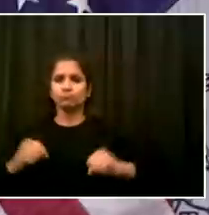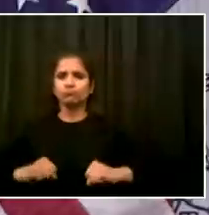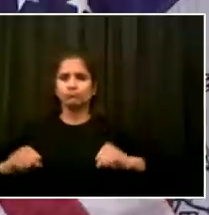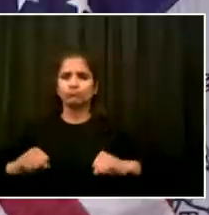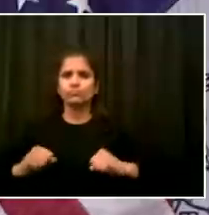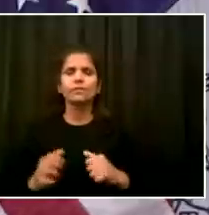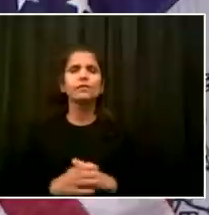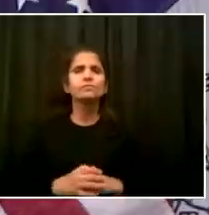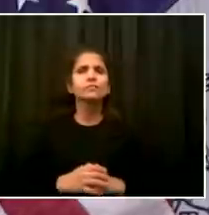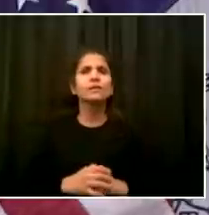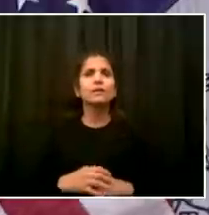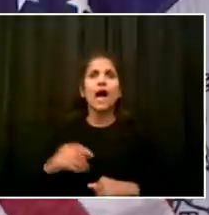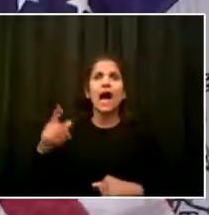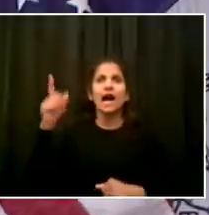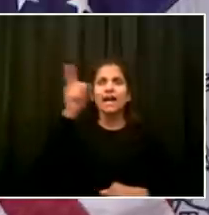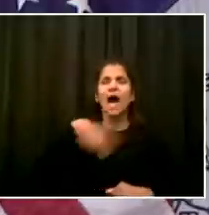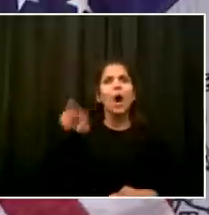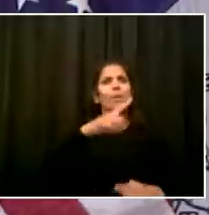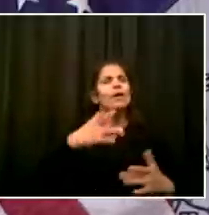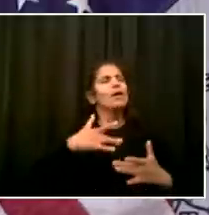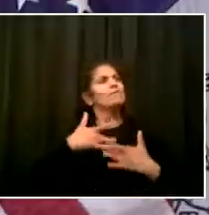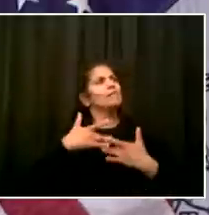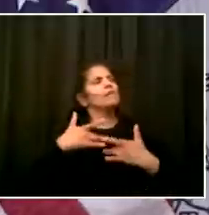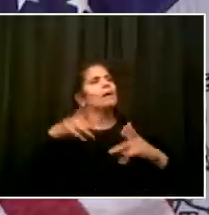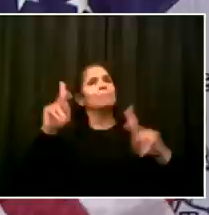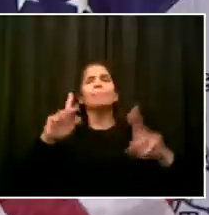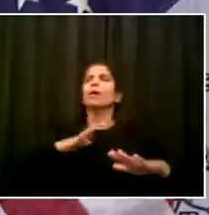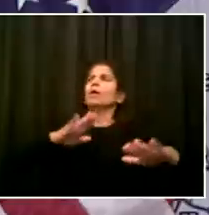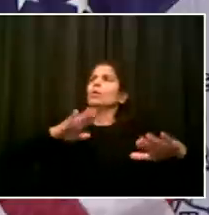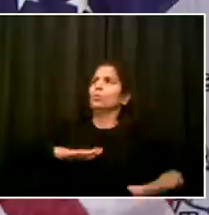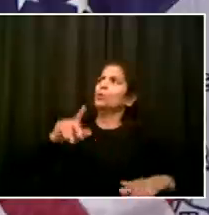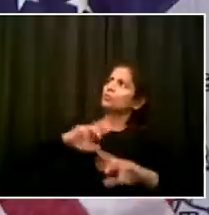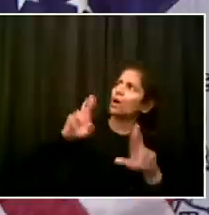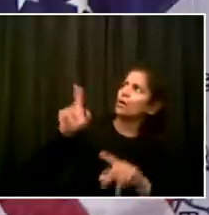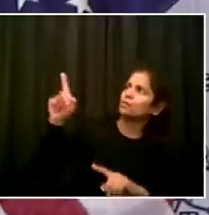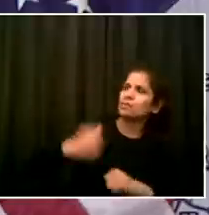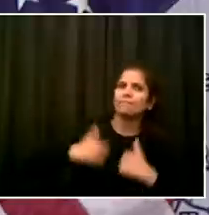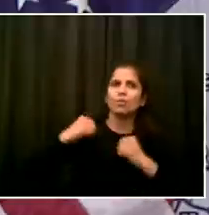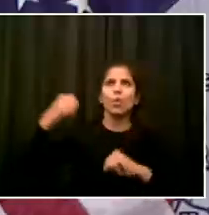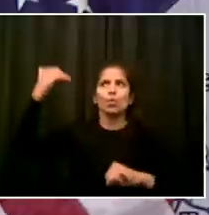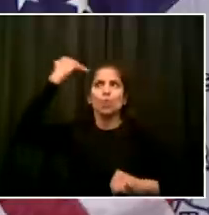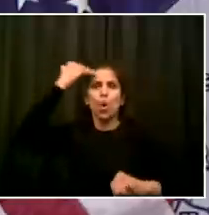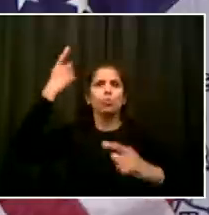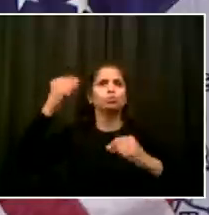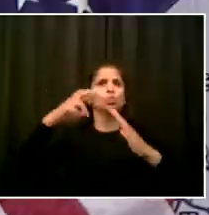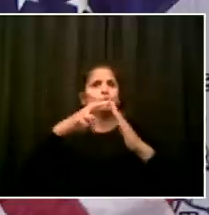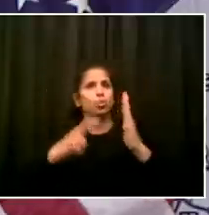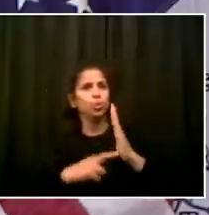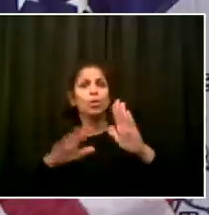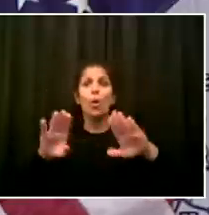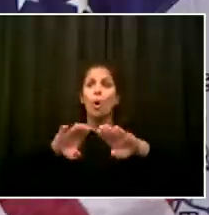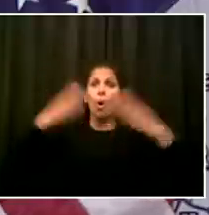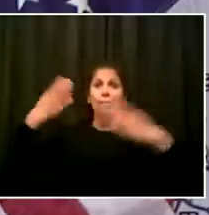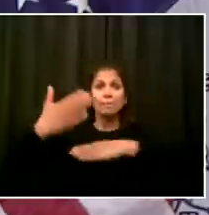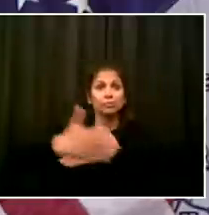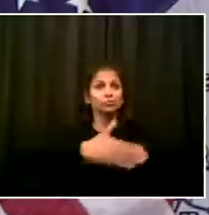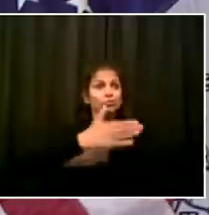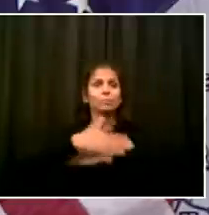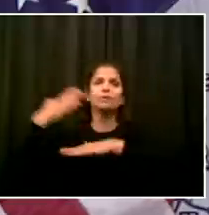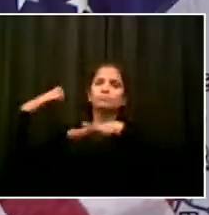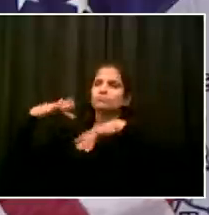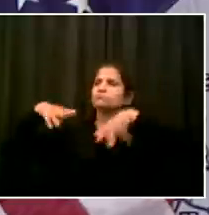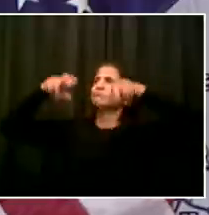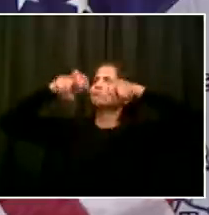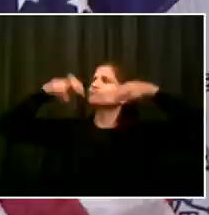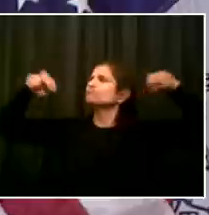say, look, this is going to be a special time of the year this weekend. Just remember, again, it is to first and foremost